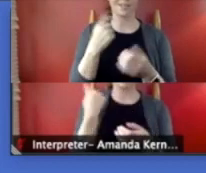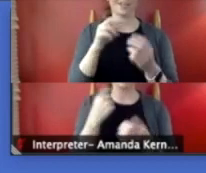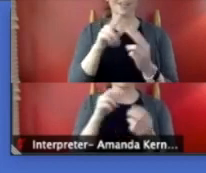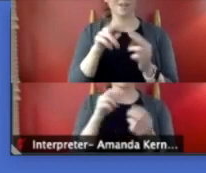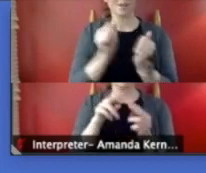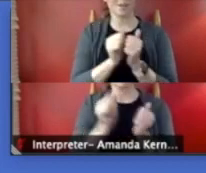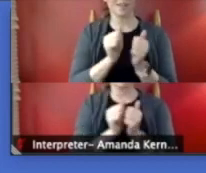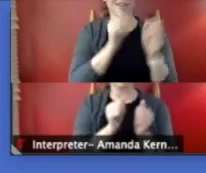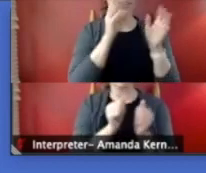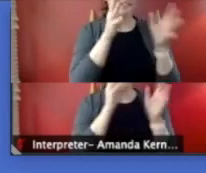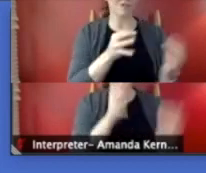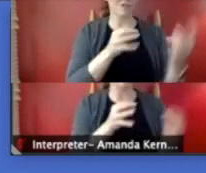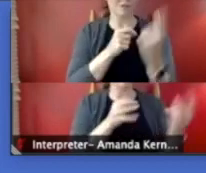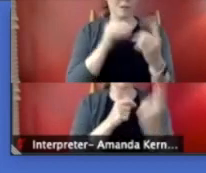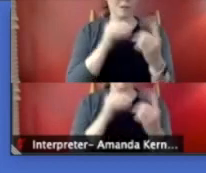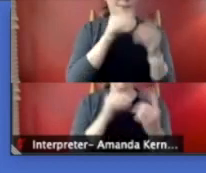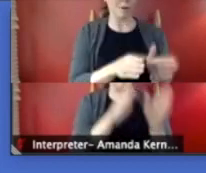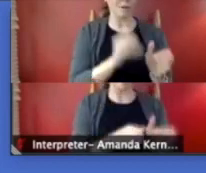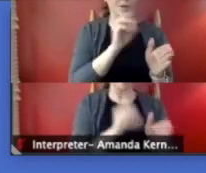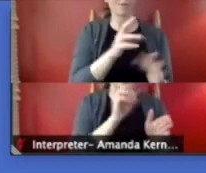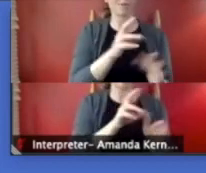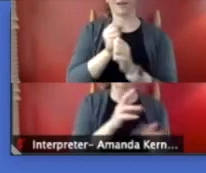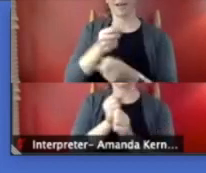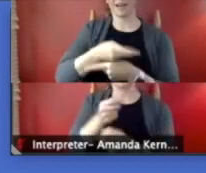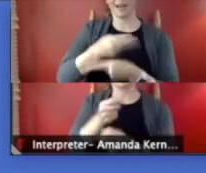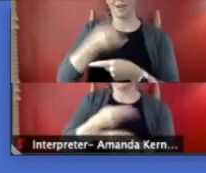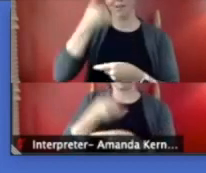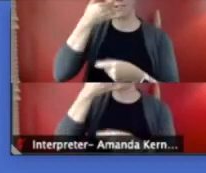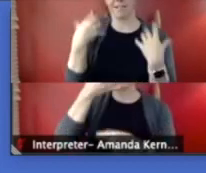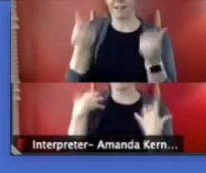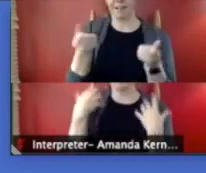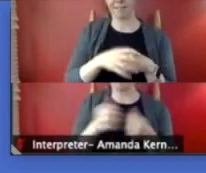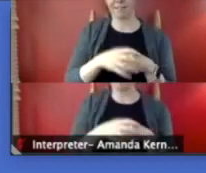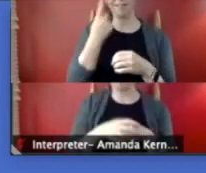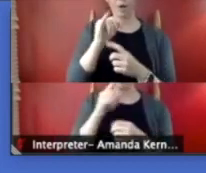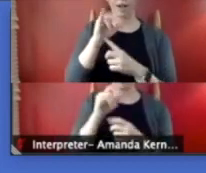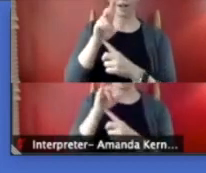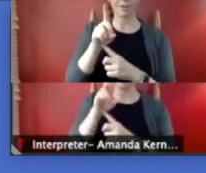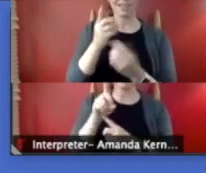person or to receive care by telehealth, which for an IUD may mean delaying removal.